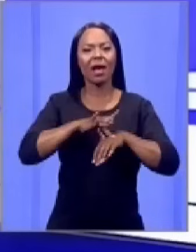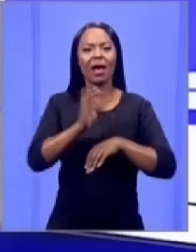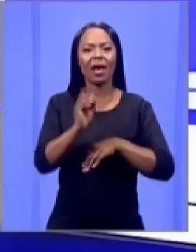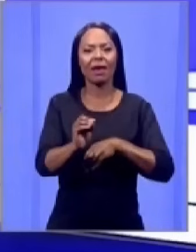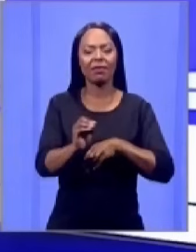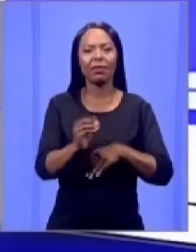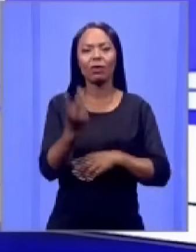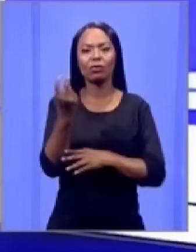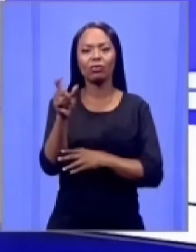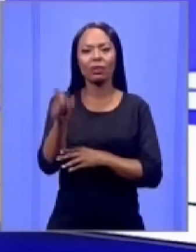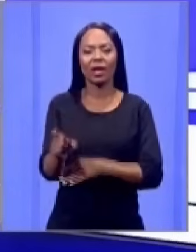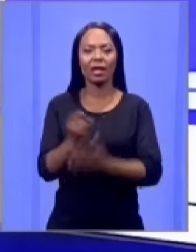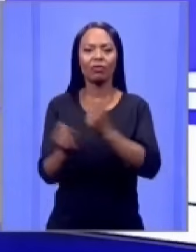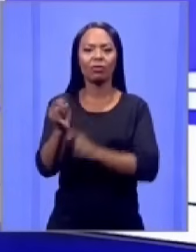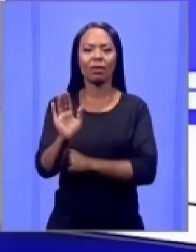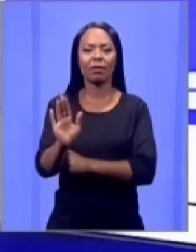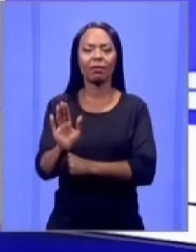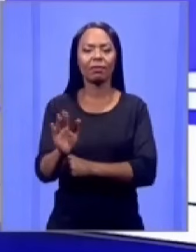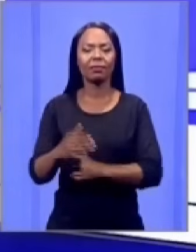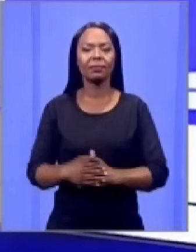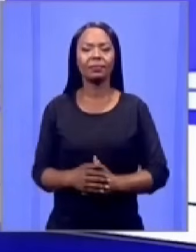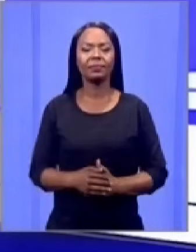tshwaetso ba se ba beilwe sebakeng se ikgethang.